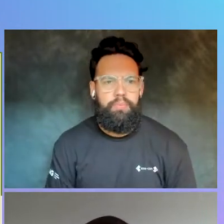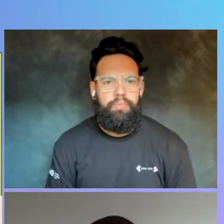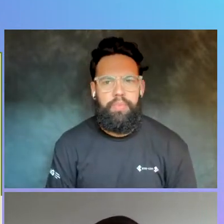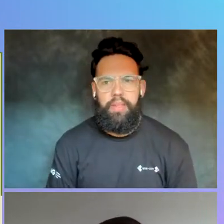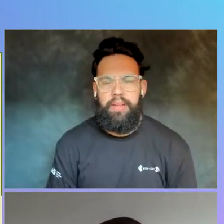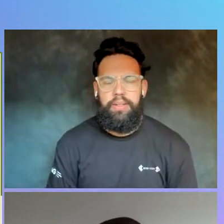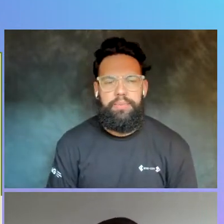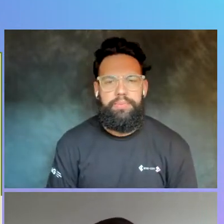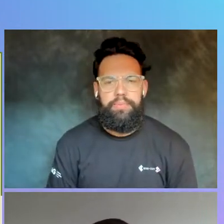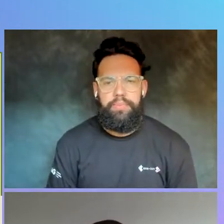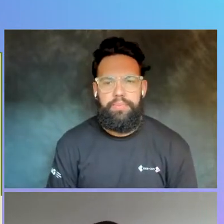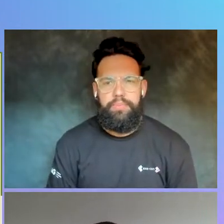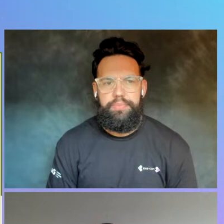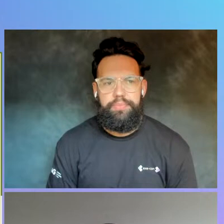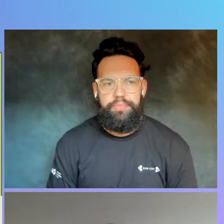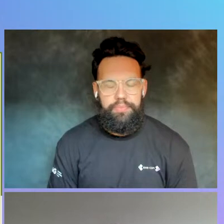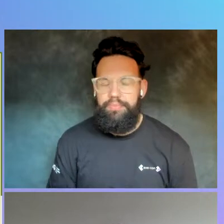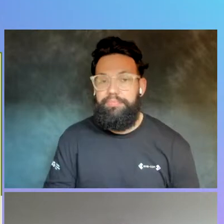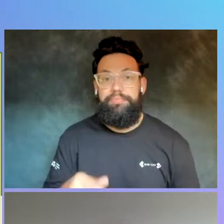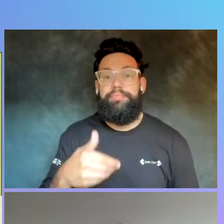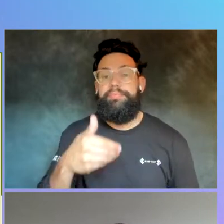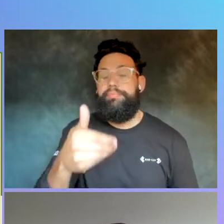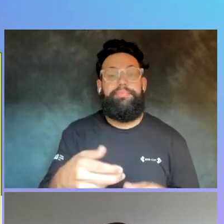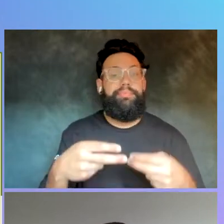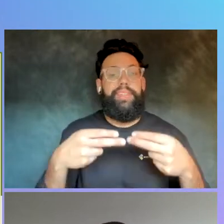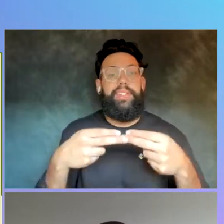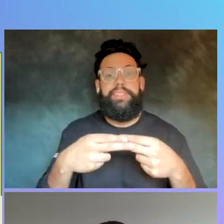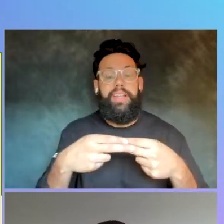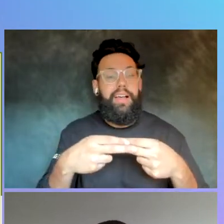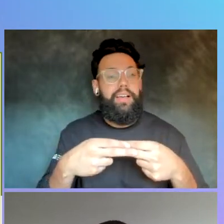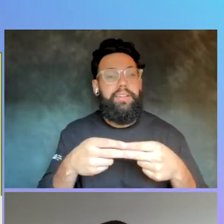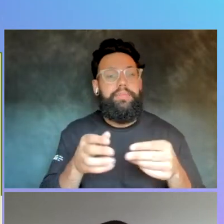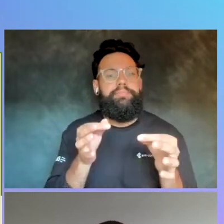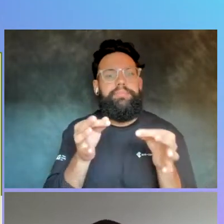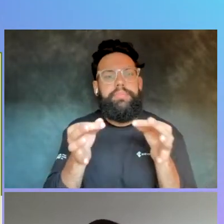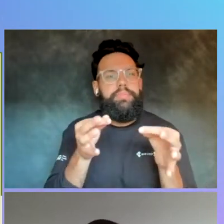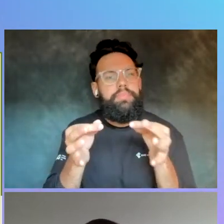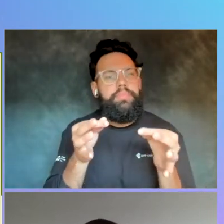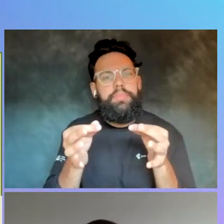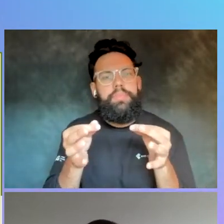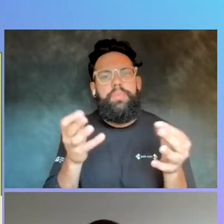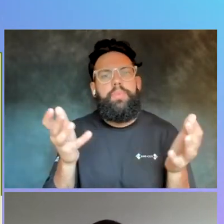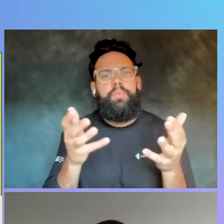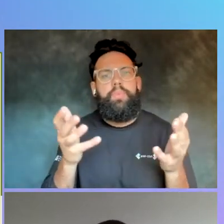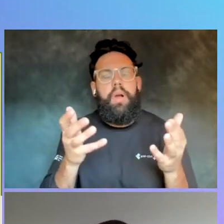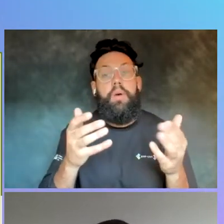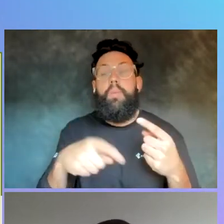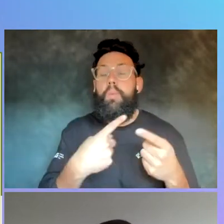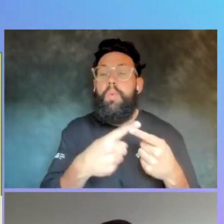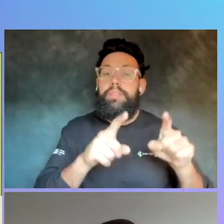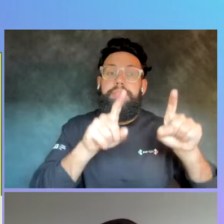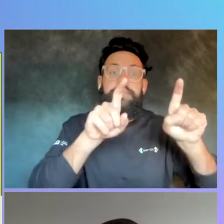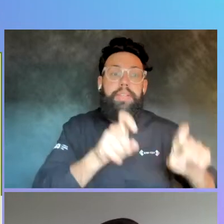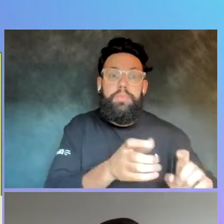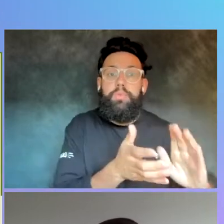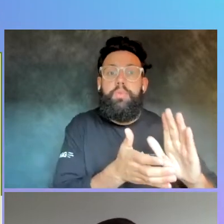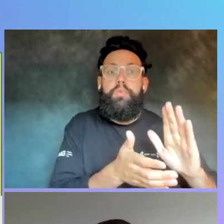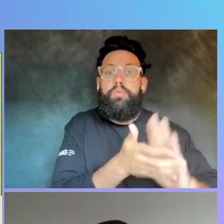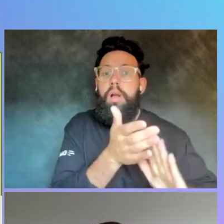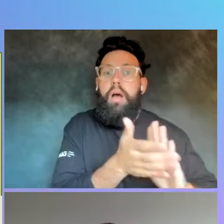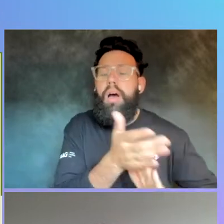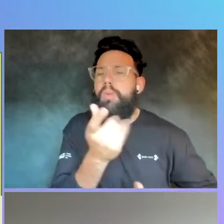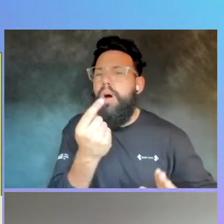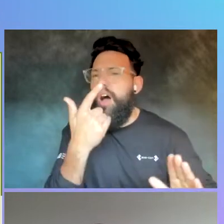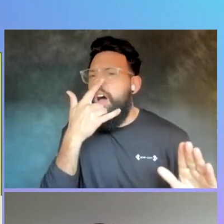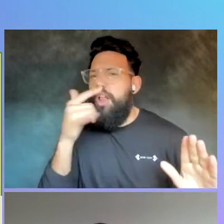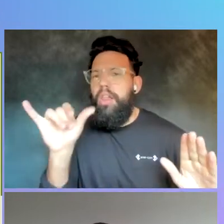Now, this slide shows what the test execution looks like. We have on one